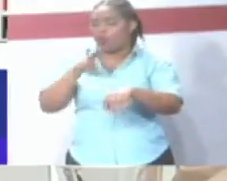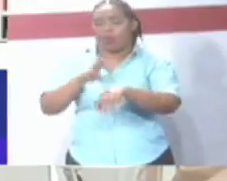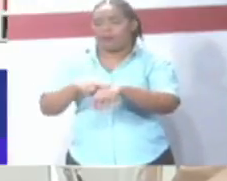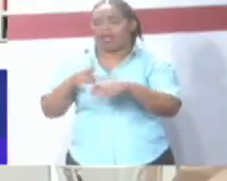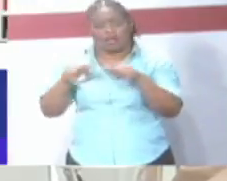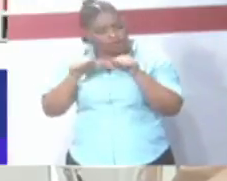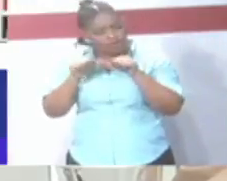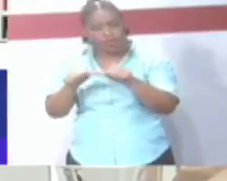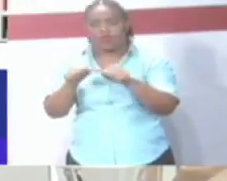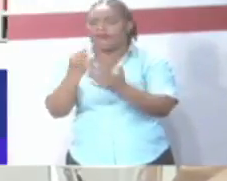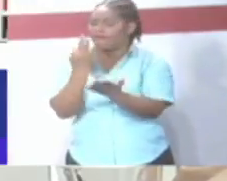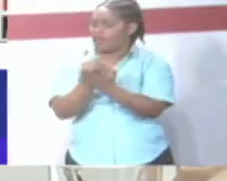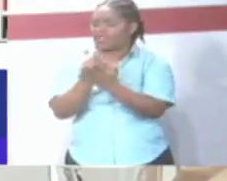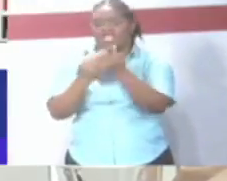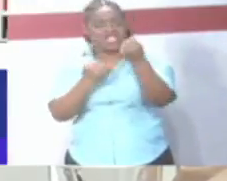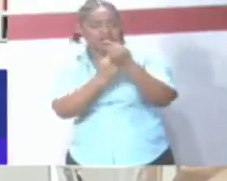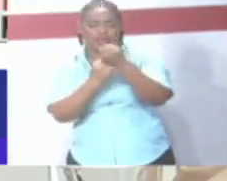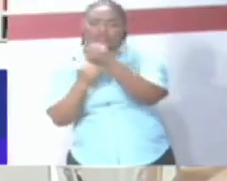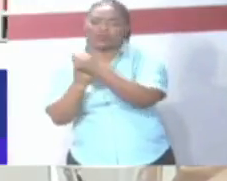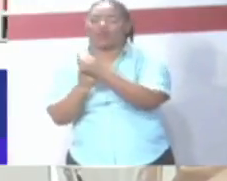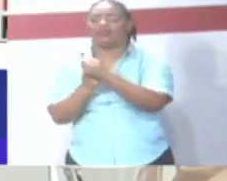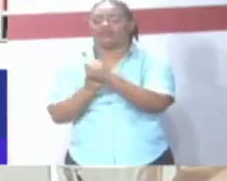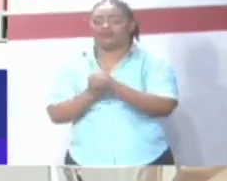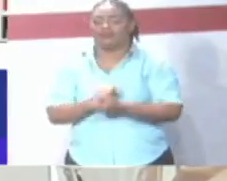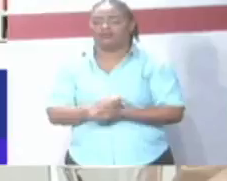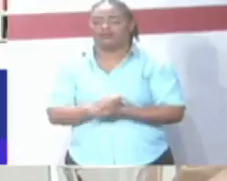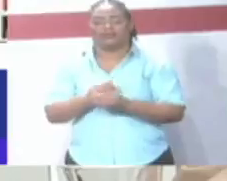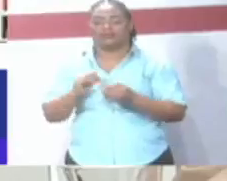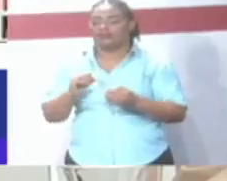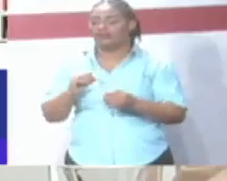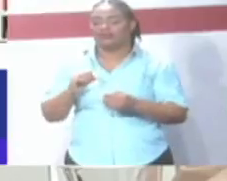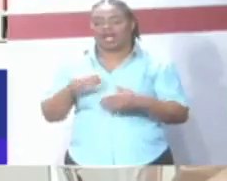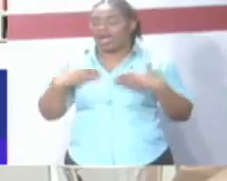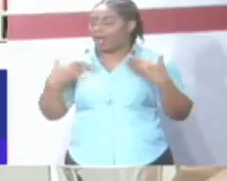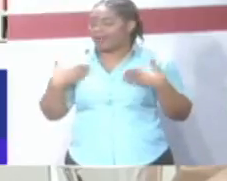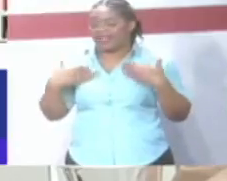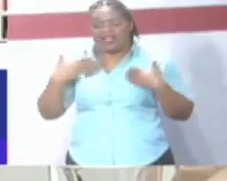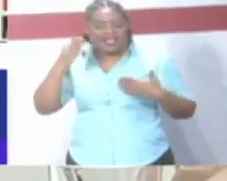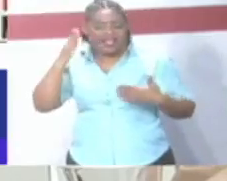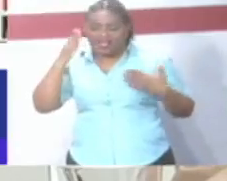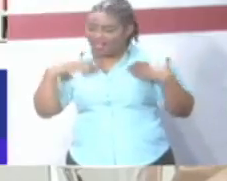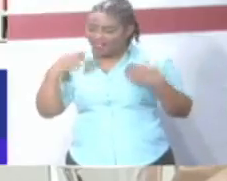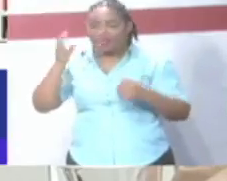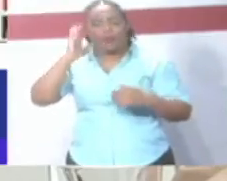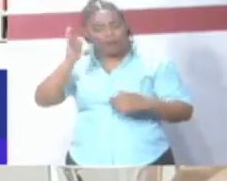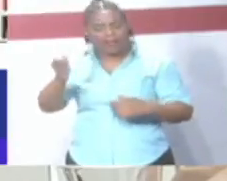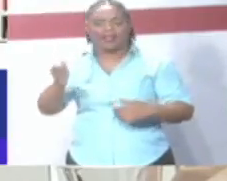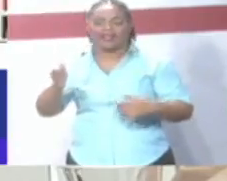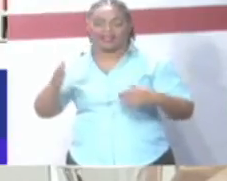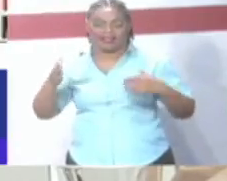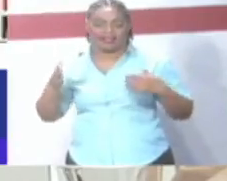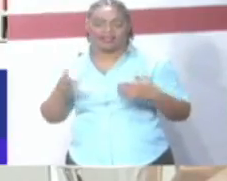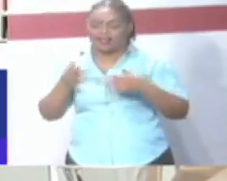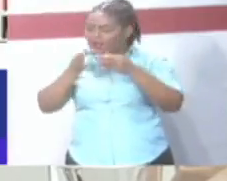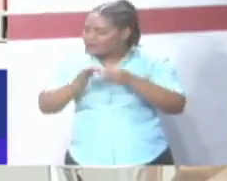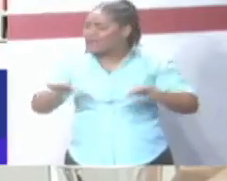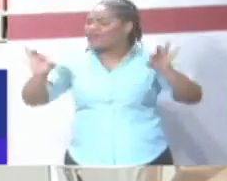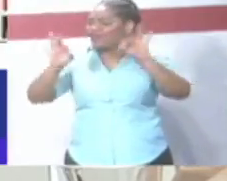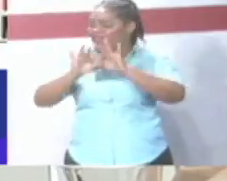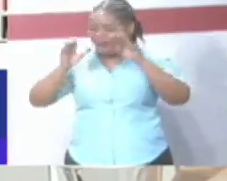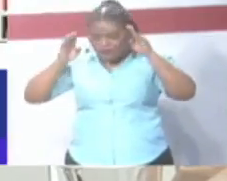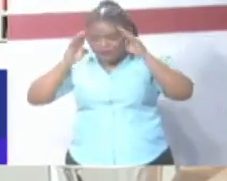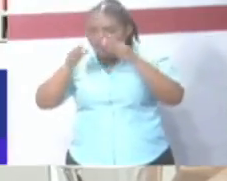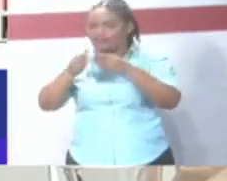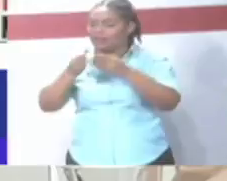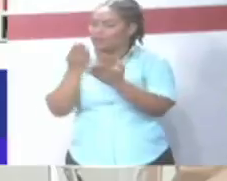am comfortable that health, as it has always been, will be prioritized to